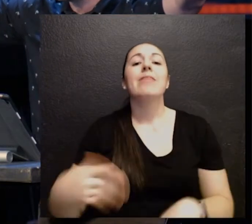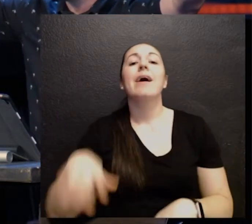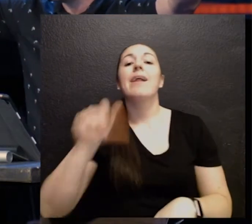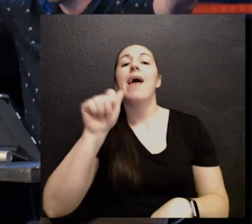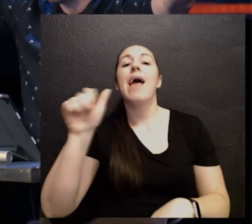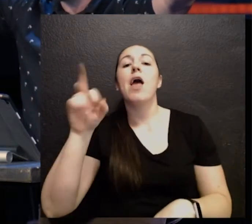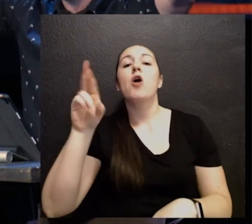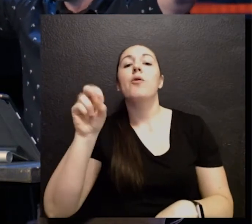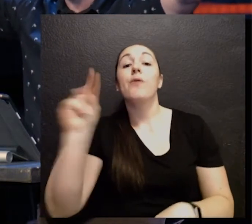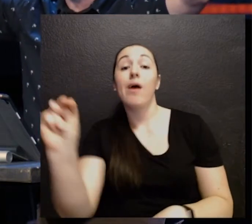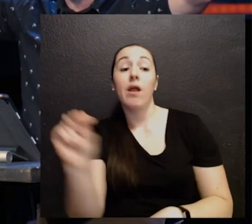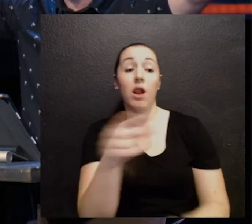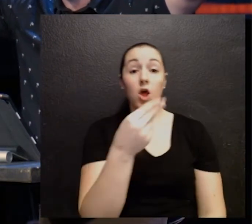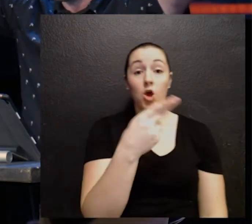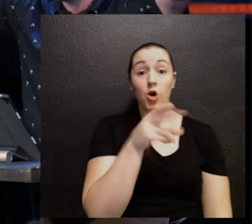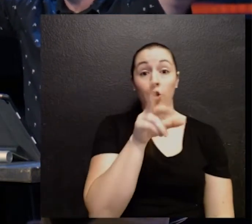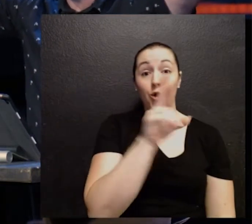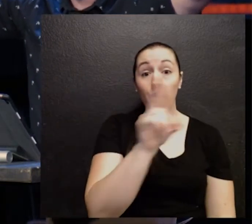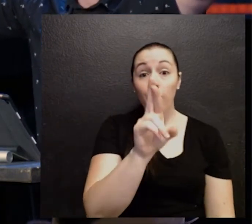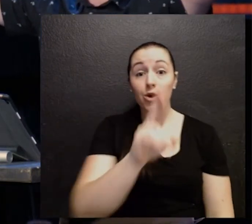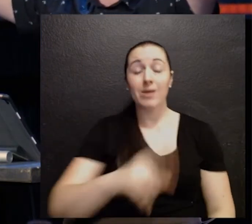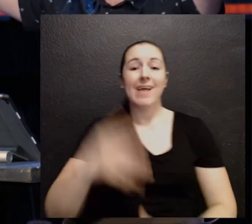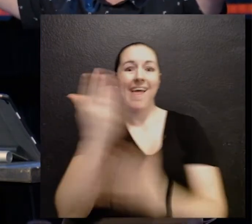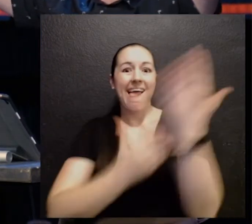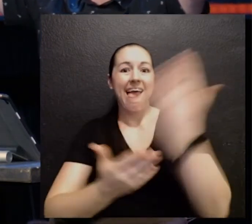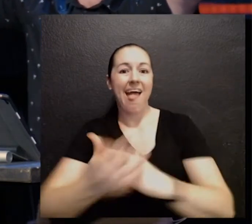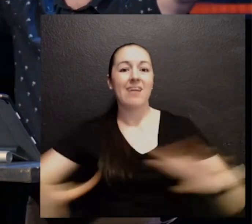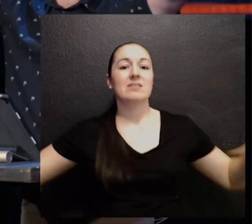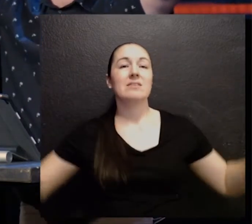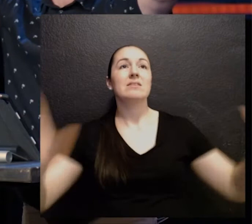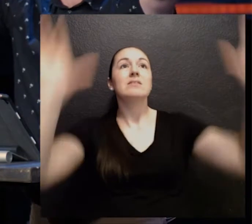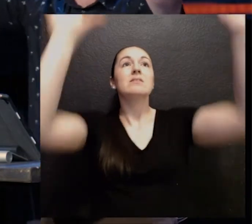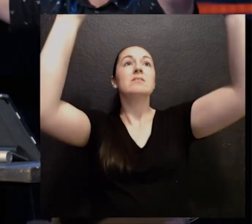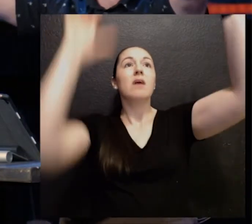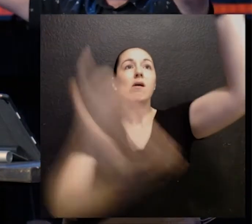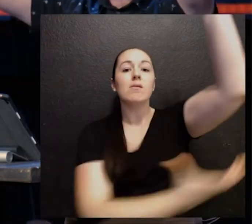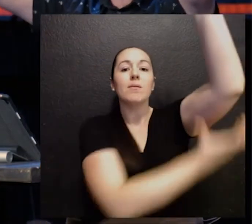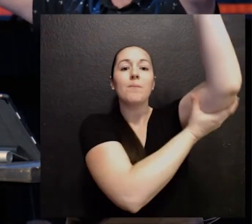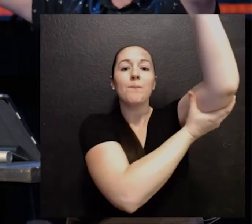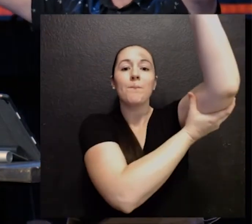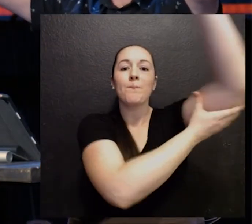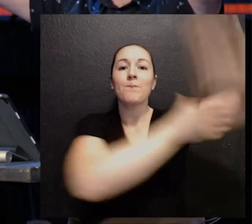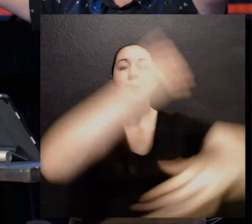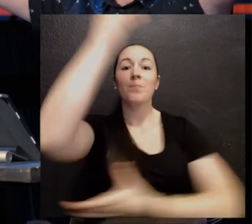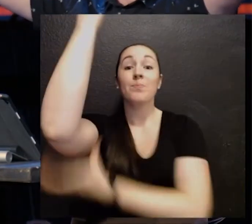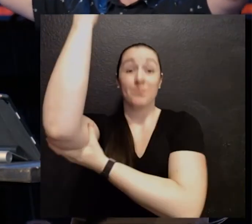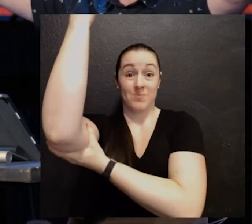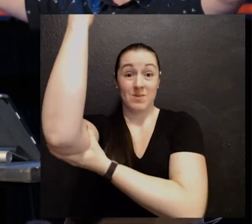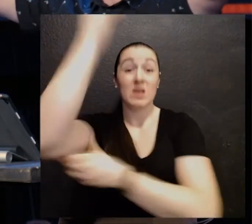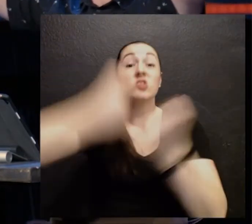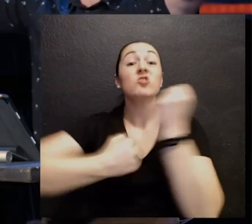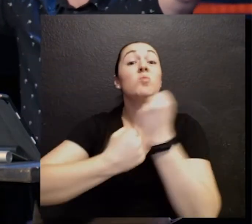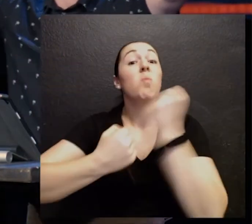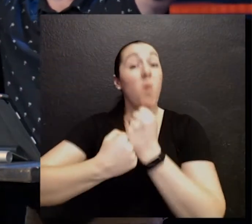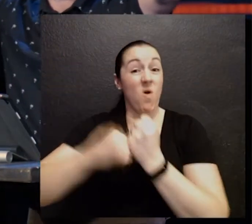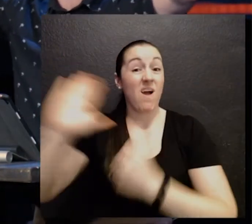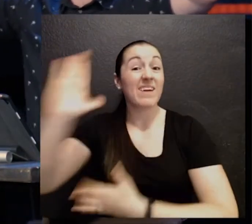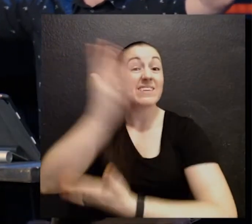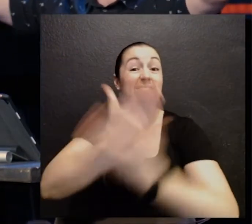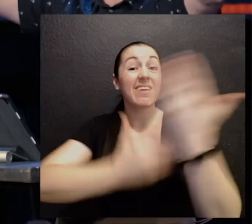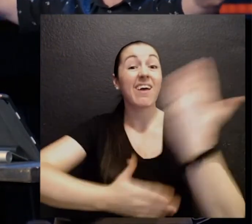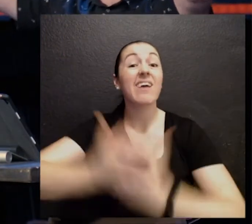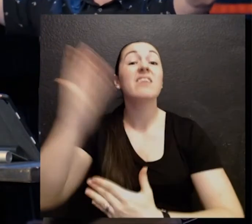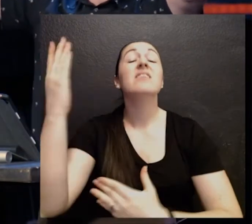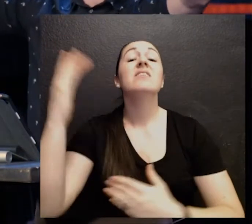one side and one on the other, so his hands remained steady until sunset. Aaron and Hur,